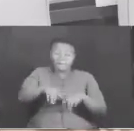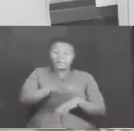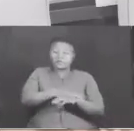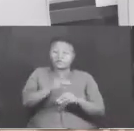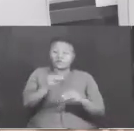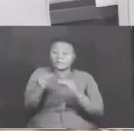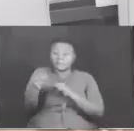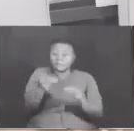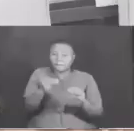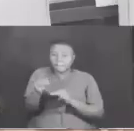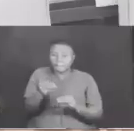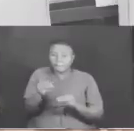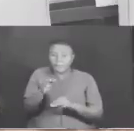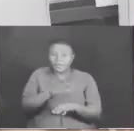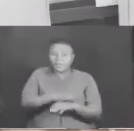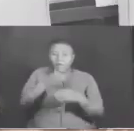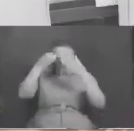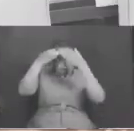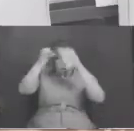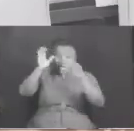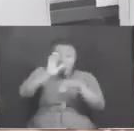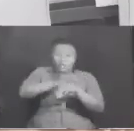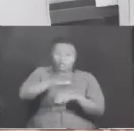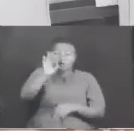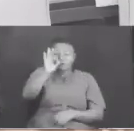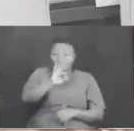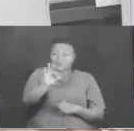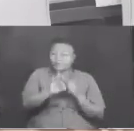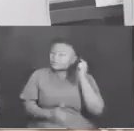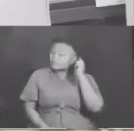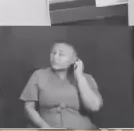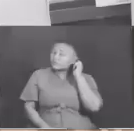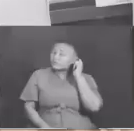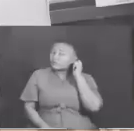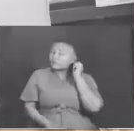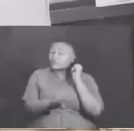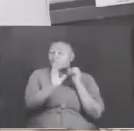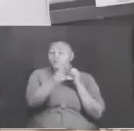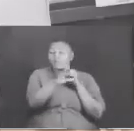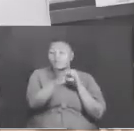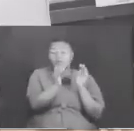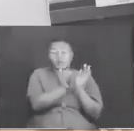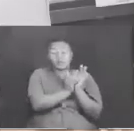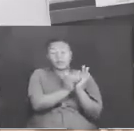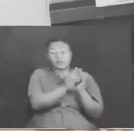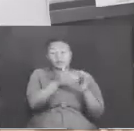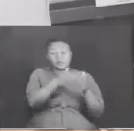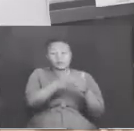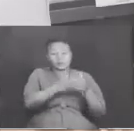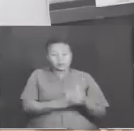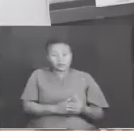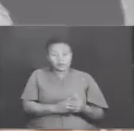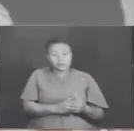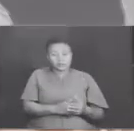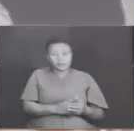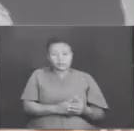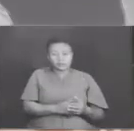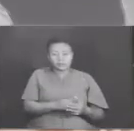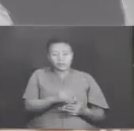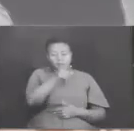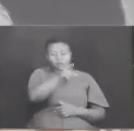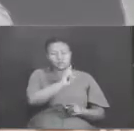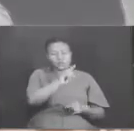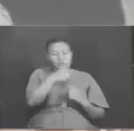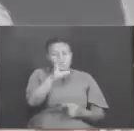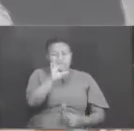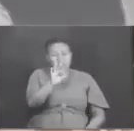that occurred on Friday, but you can't keep it to yourself. Honorable Minority Leader, you have rightly quoted Order 91. That